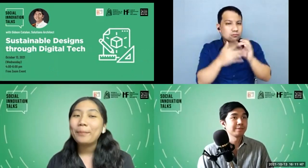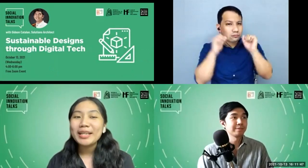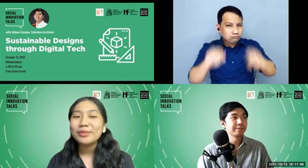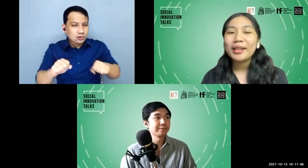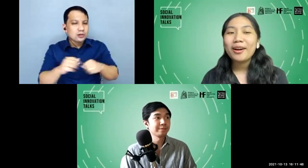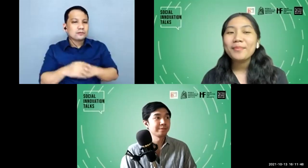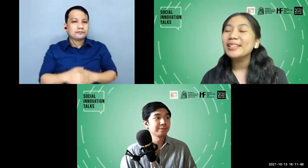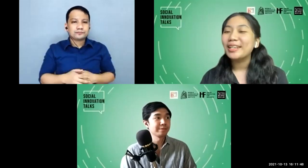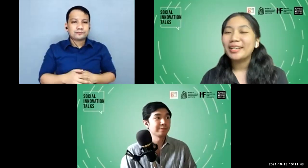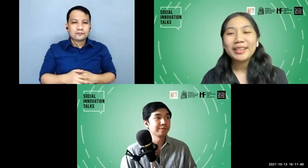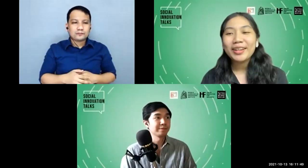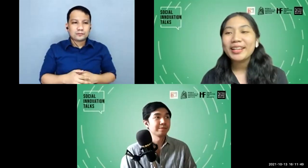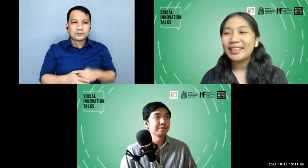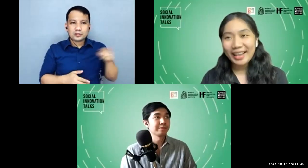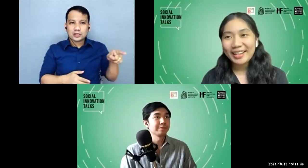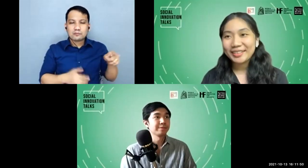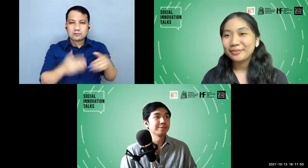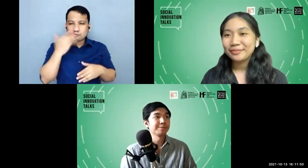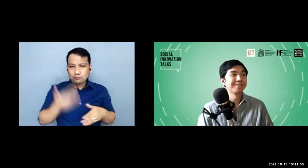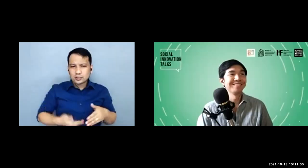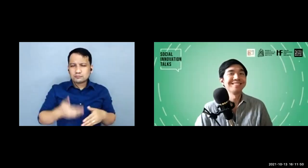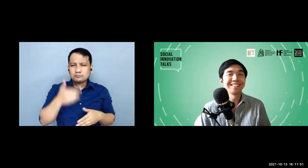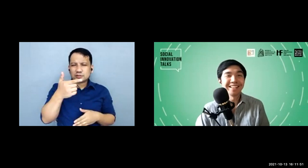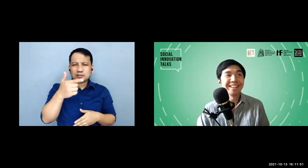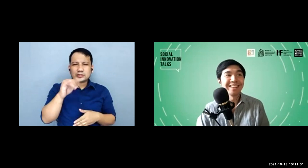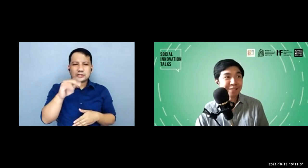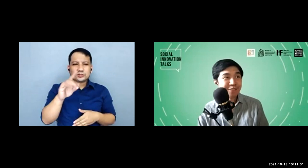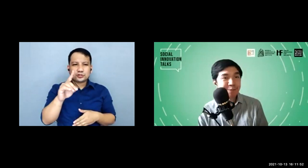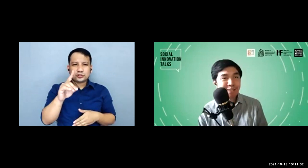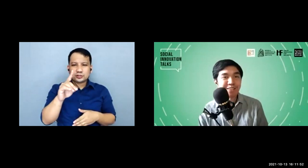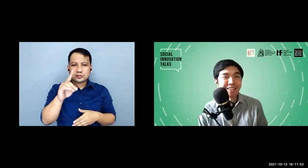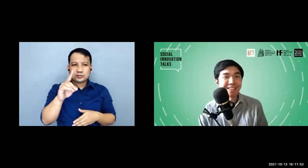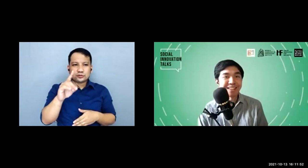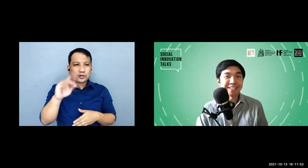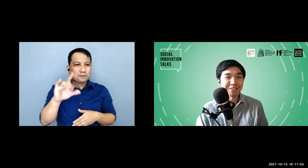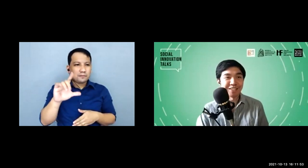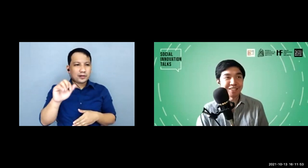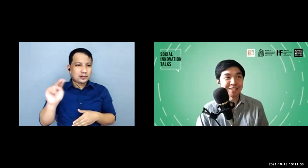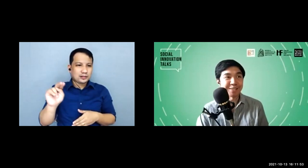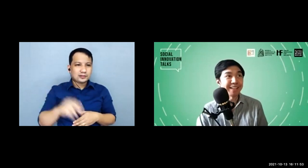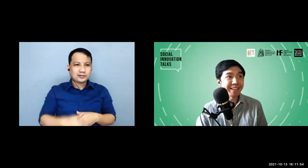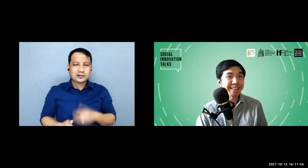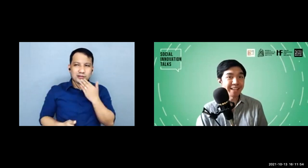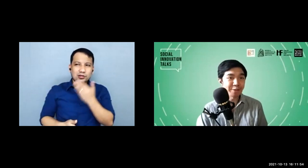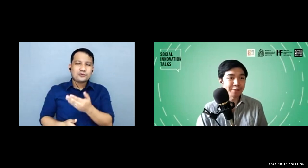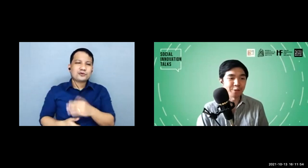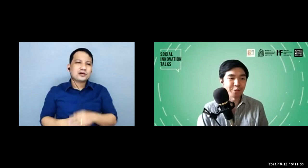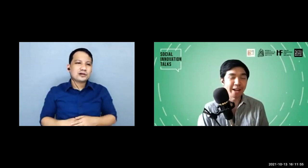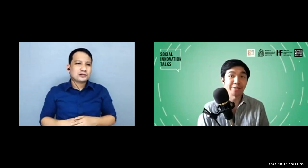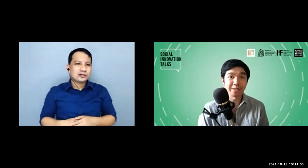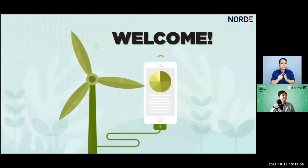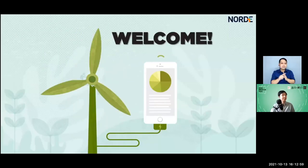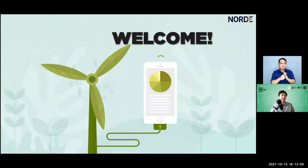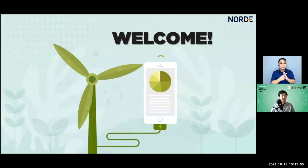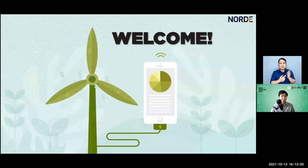gentlemen, please welcome Sir Gideon Catalan. Thank you very much for the kind introduction, Pat. And thank you for